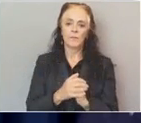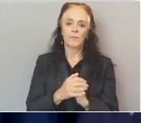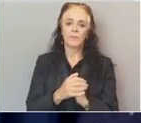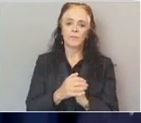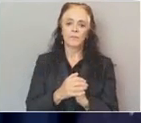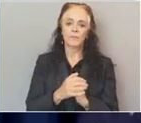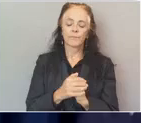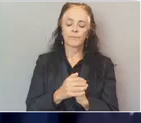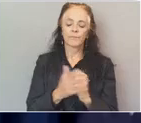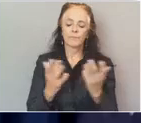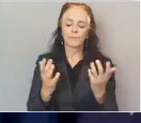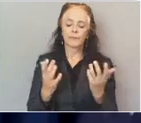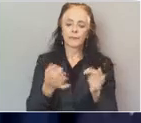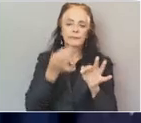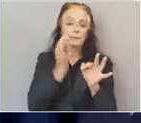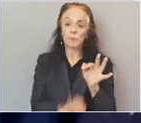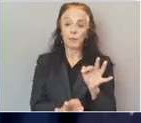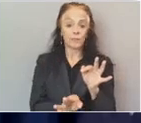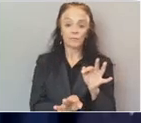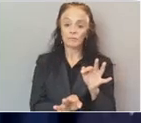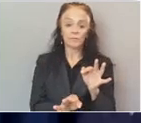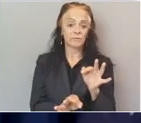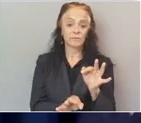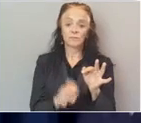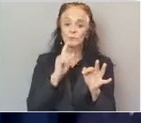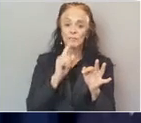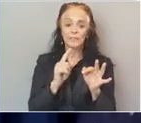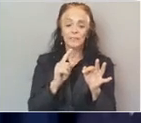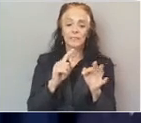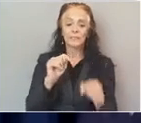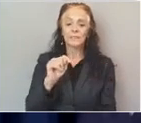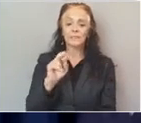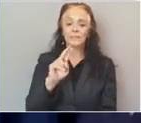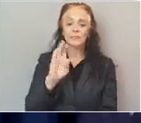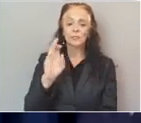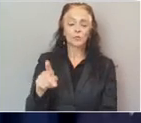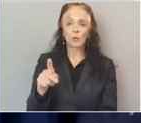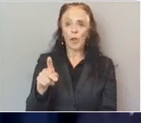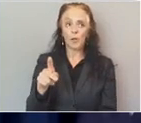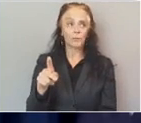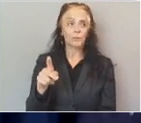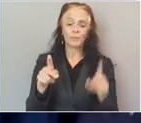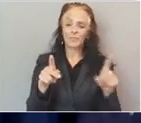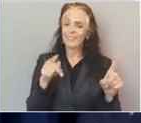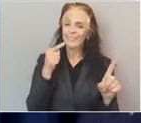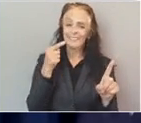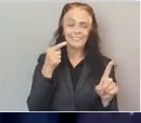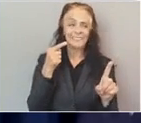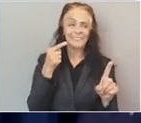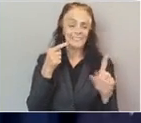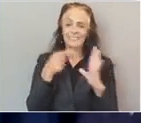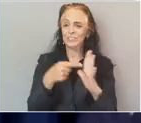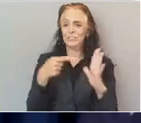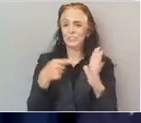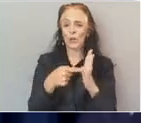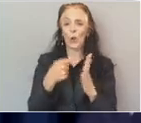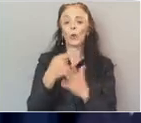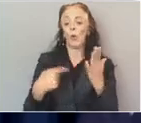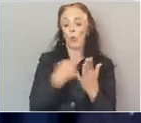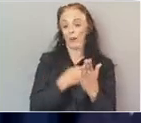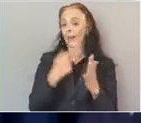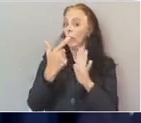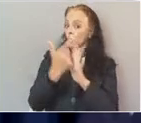Plain and simple. Trump showed that we in the legal profession would call a reckless